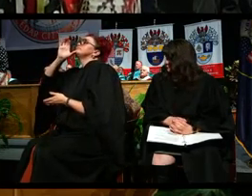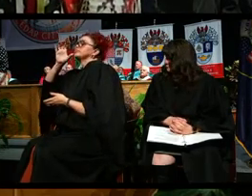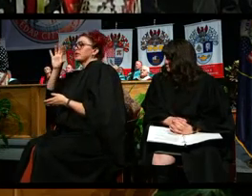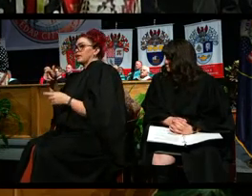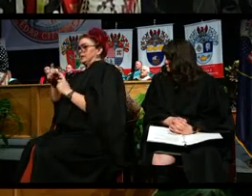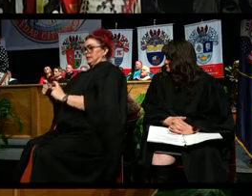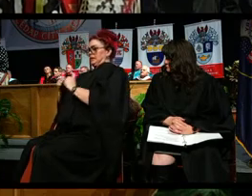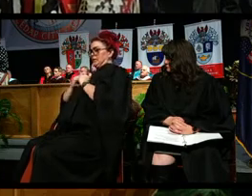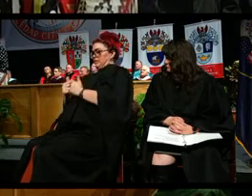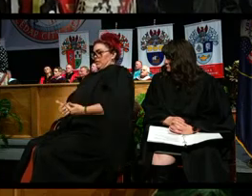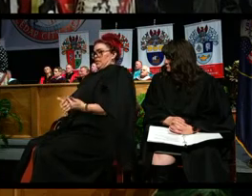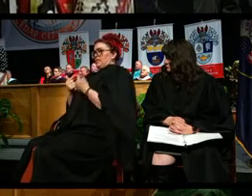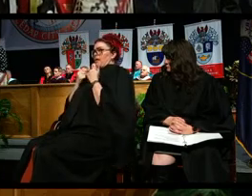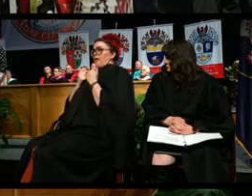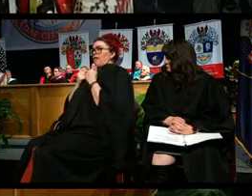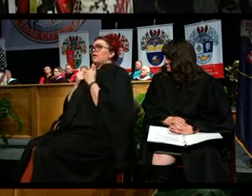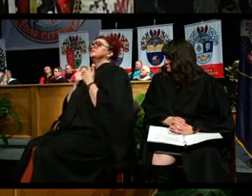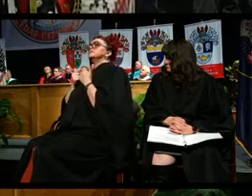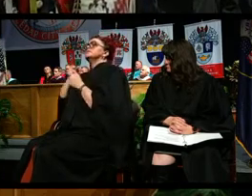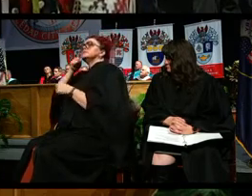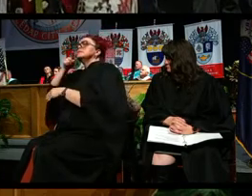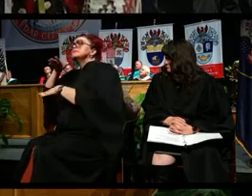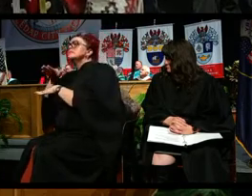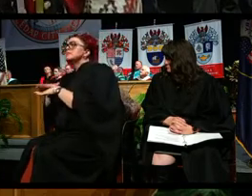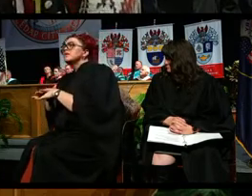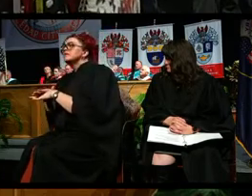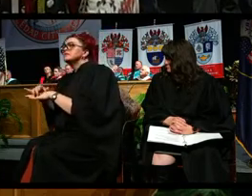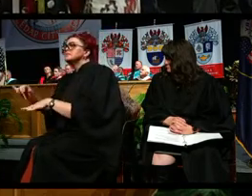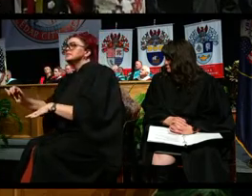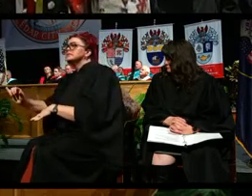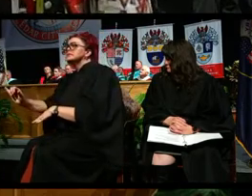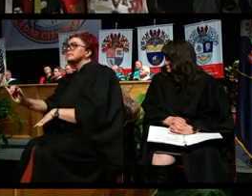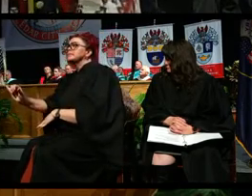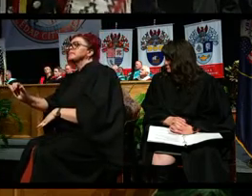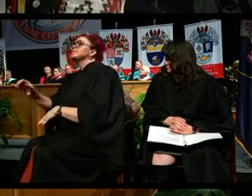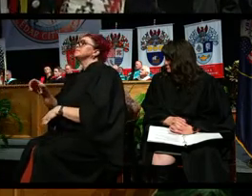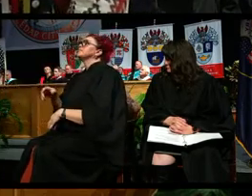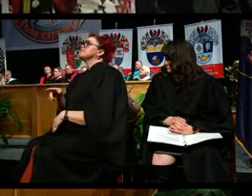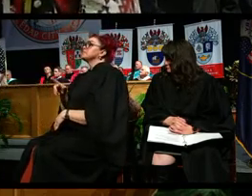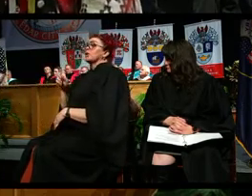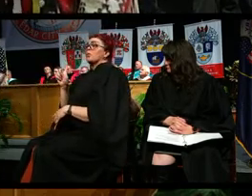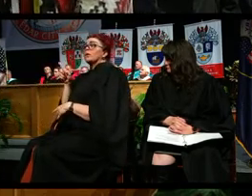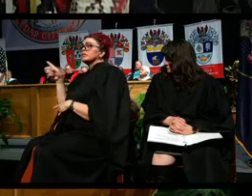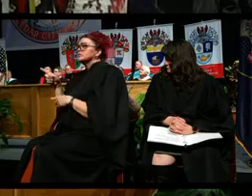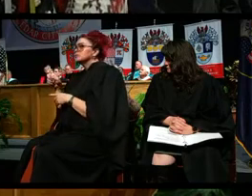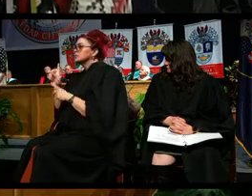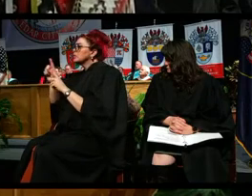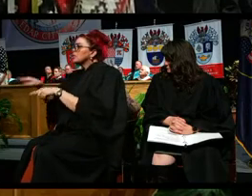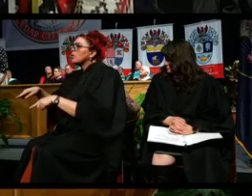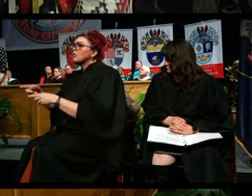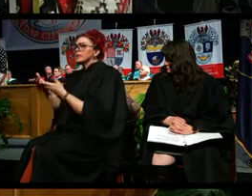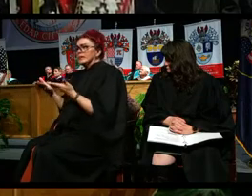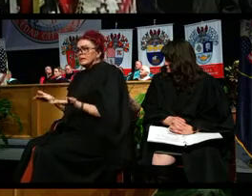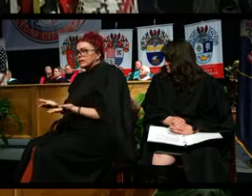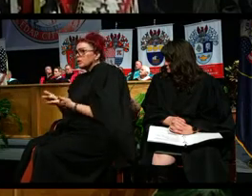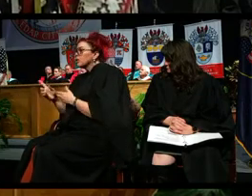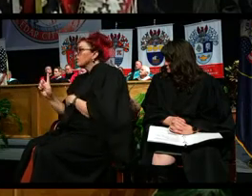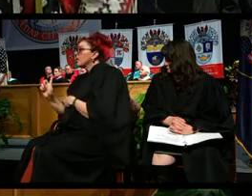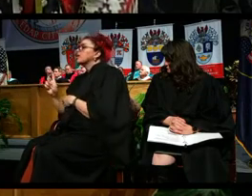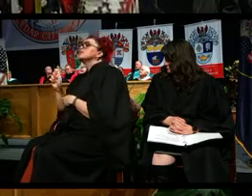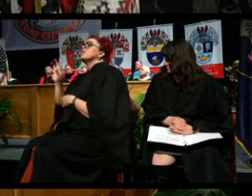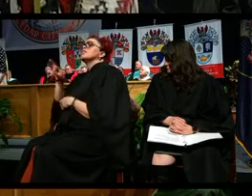us life. I ask you to bless her that way, Creator. Wherever she is, wherever she goes, that water will be sacred to